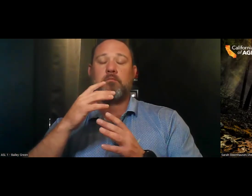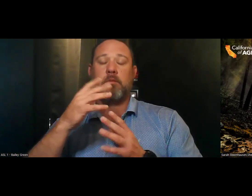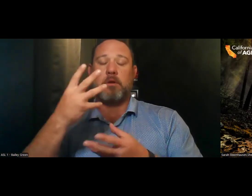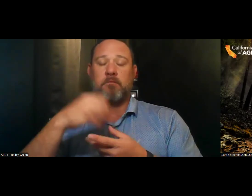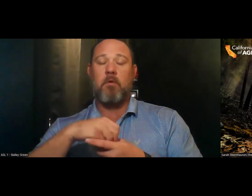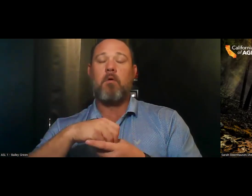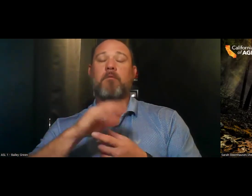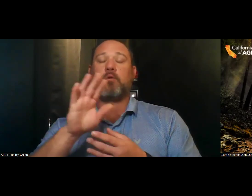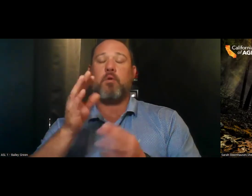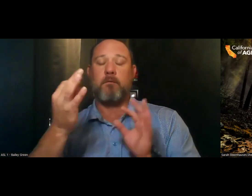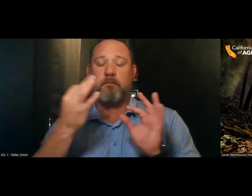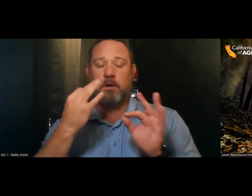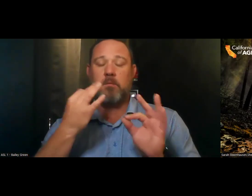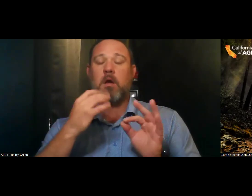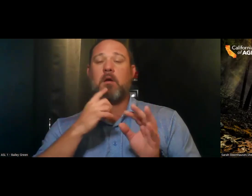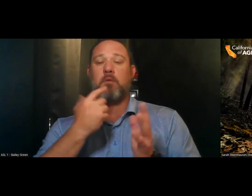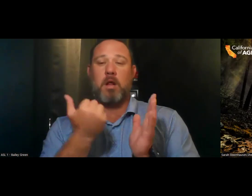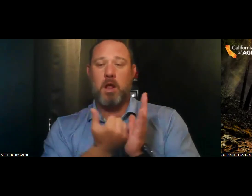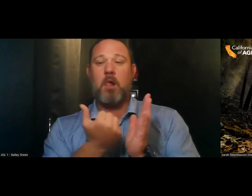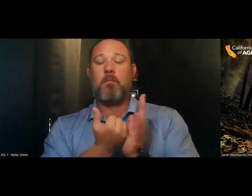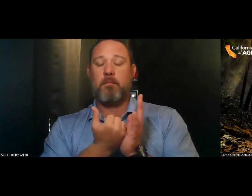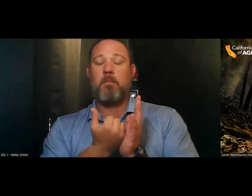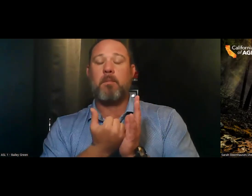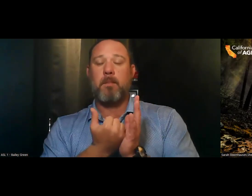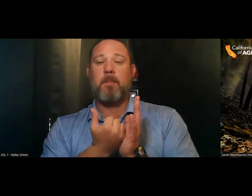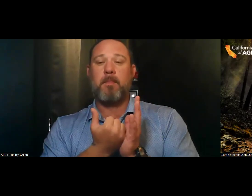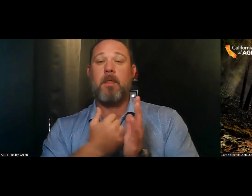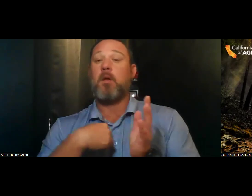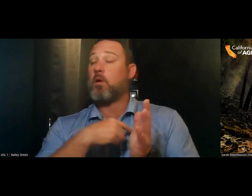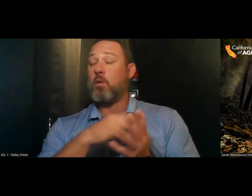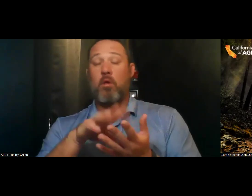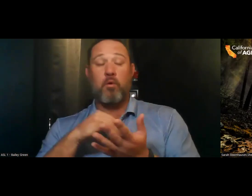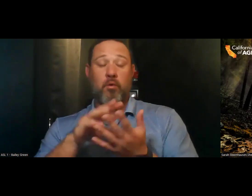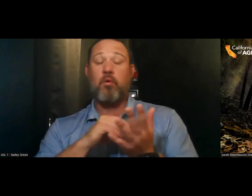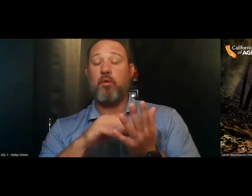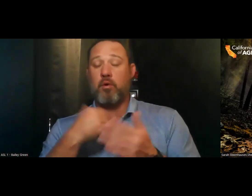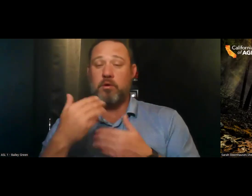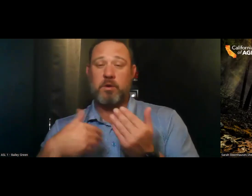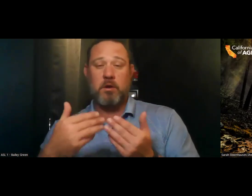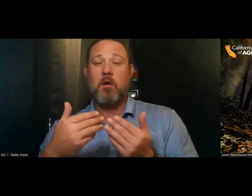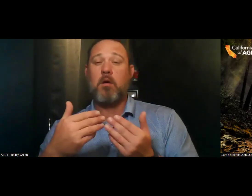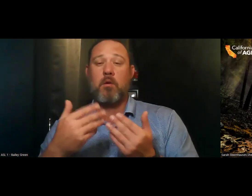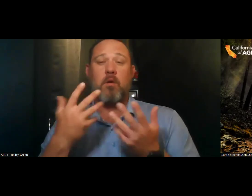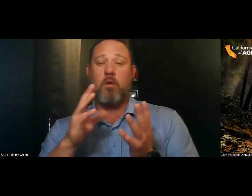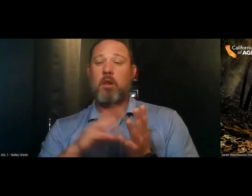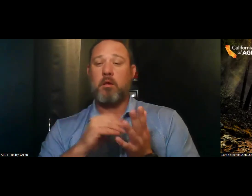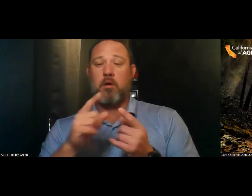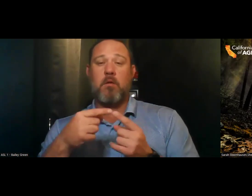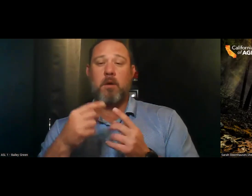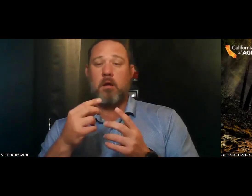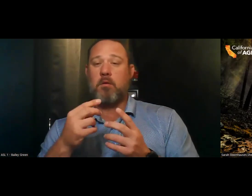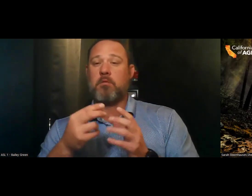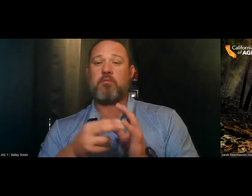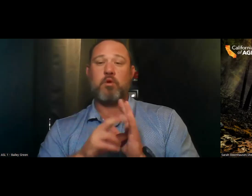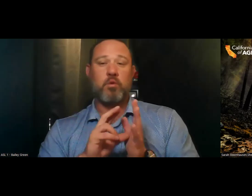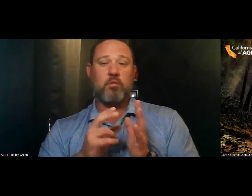that your input really, really helped us. And we're learning as we go. I mean, I think we've already learned a lot about recruitment and what